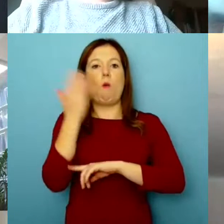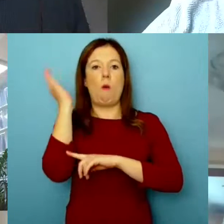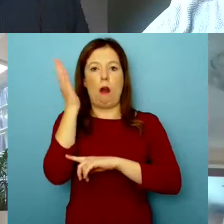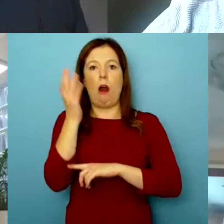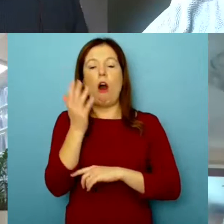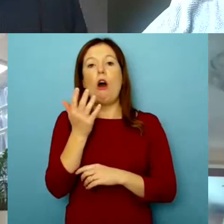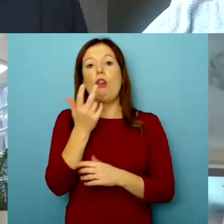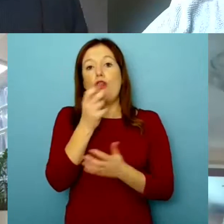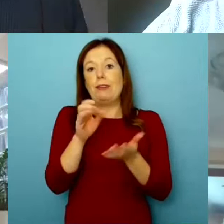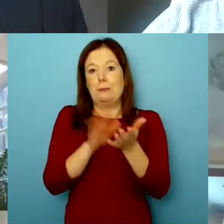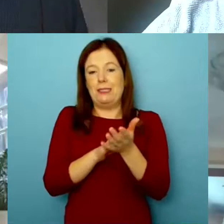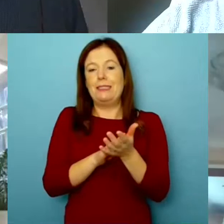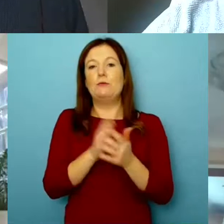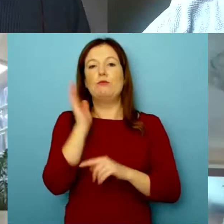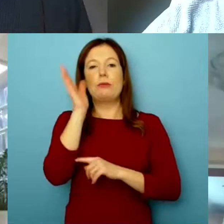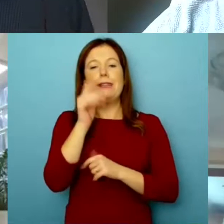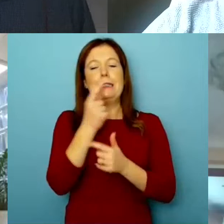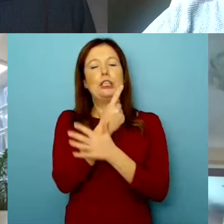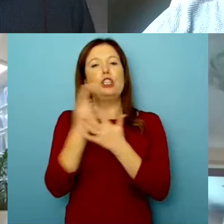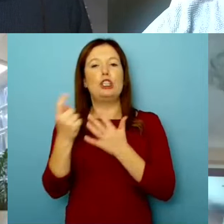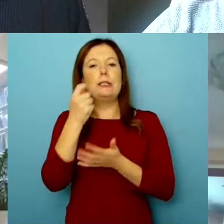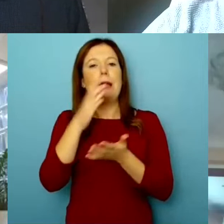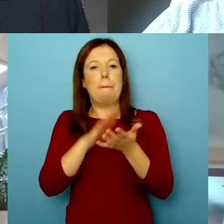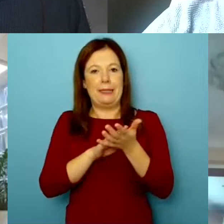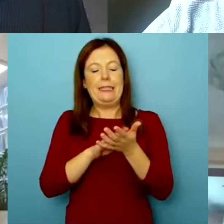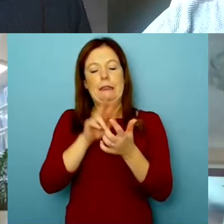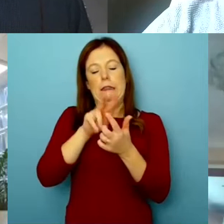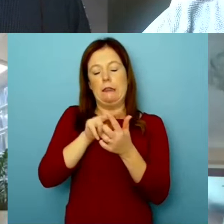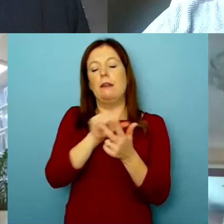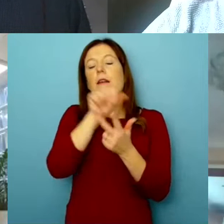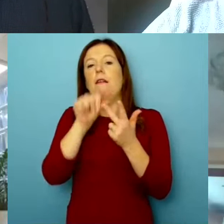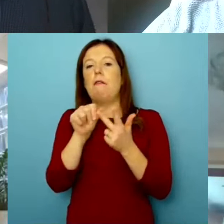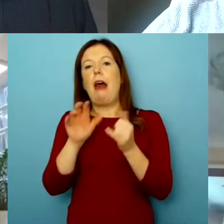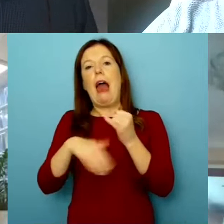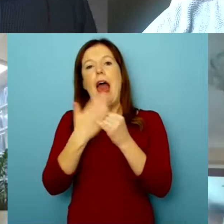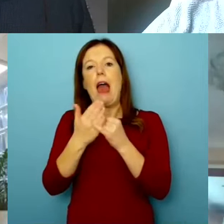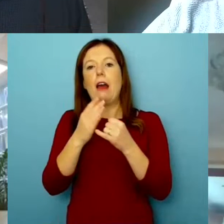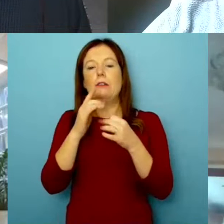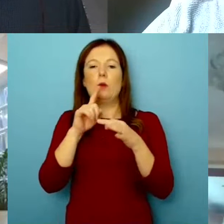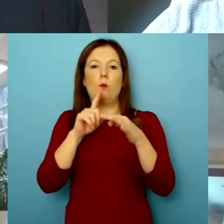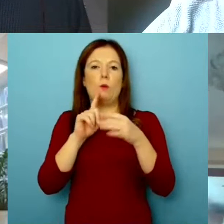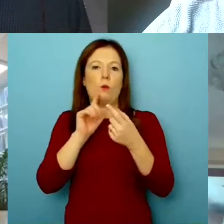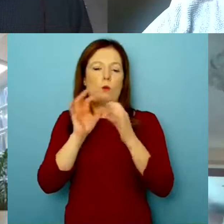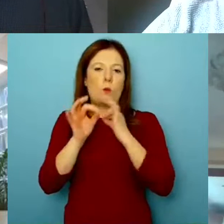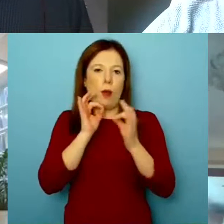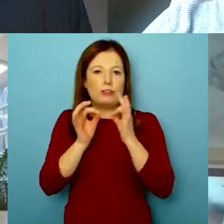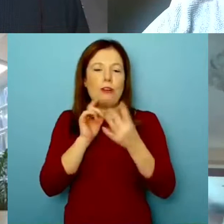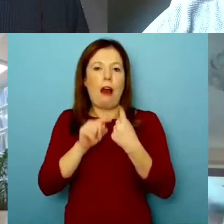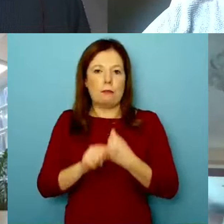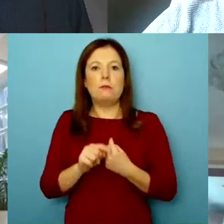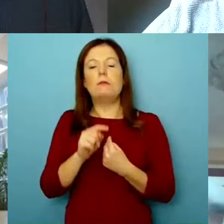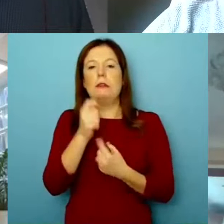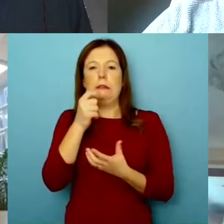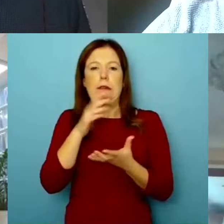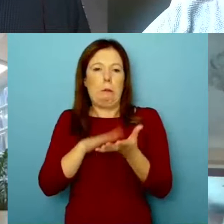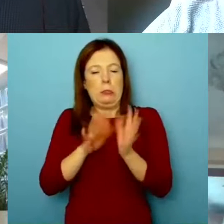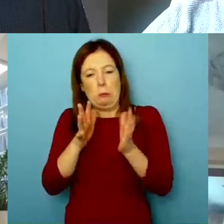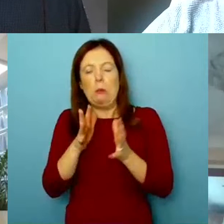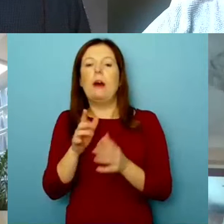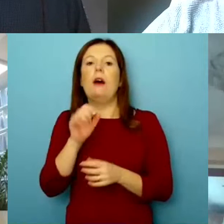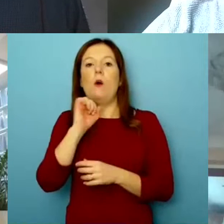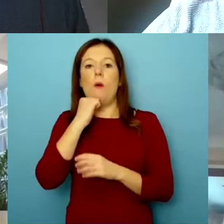minutes for each presentation. Hopefully we'll have 5 to 10 minutes for Q&A afterwards. Please can I ask you if you have any questions to post in the chat, and we follow up